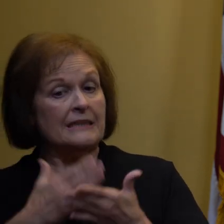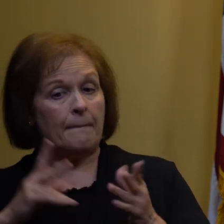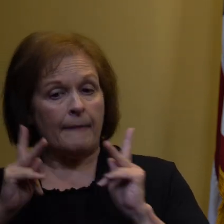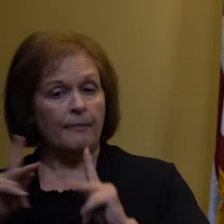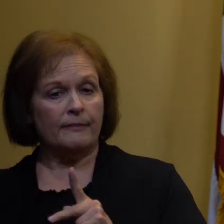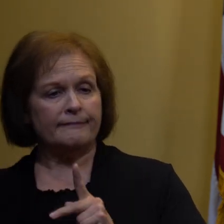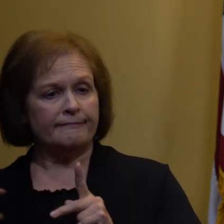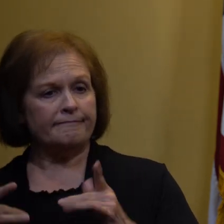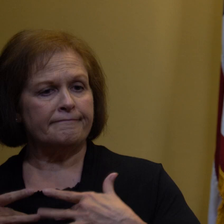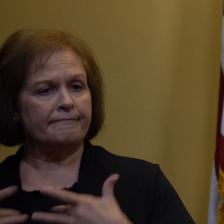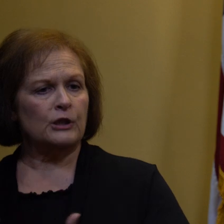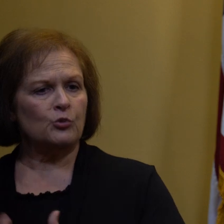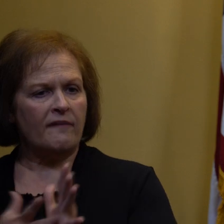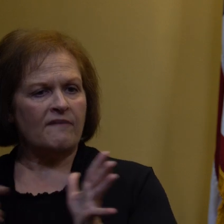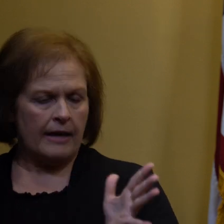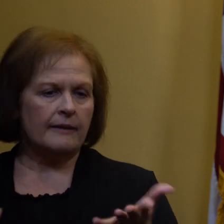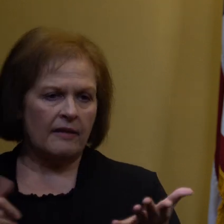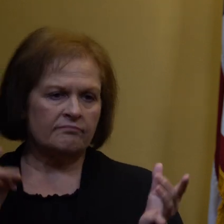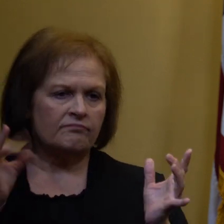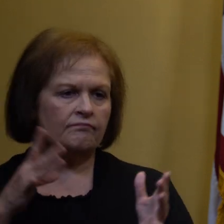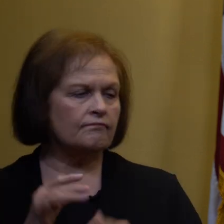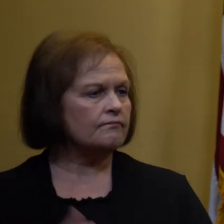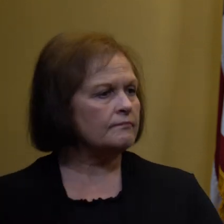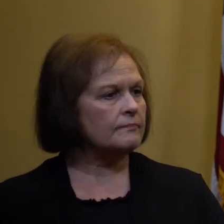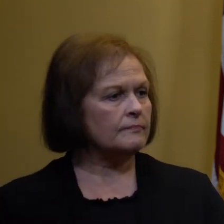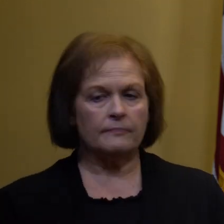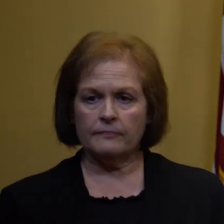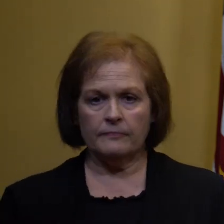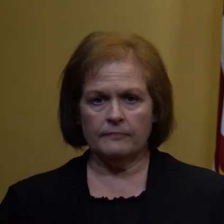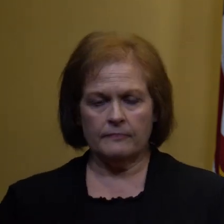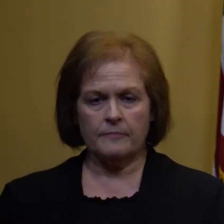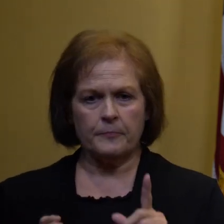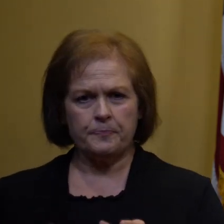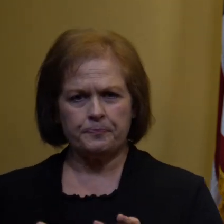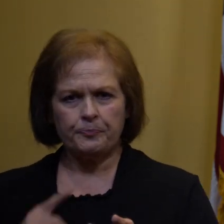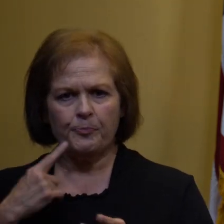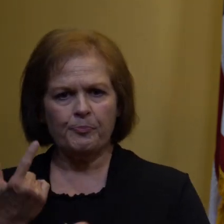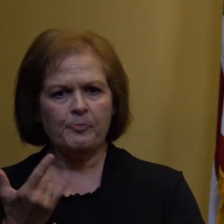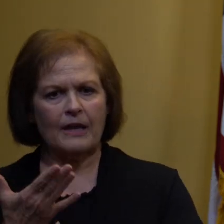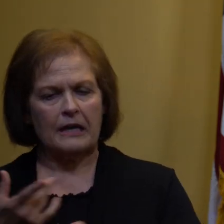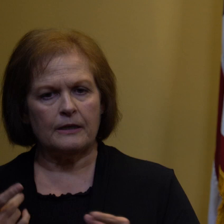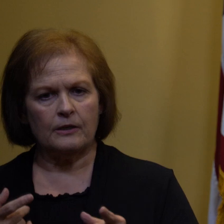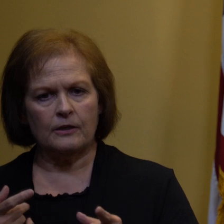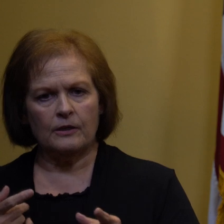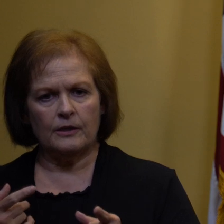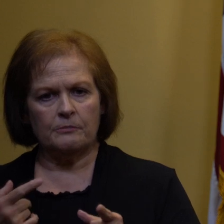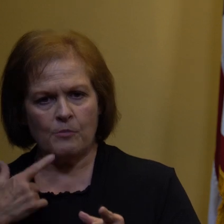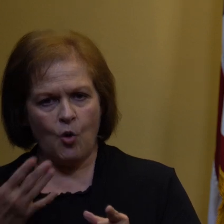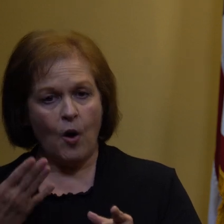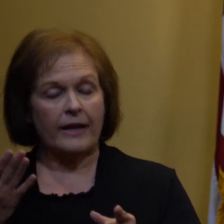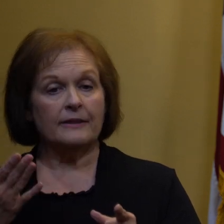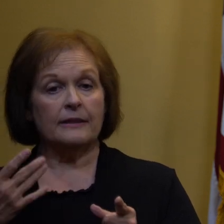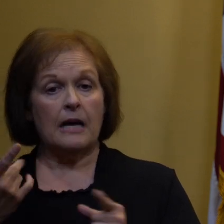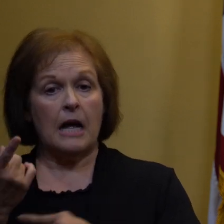advantage. And it's unfortunate. Cassie with WDSU. Yes. Good morning, ma'am. For Good morning.